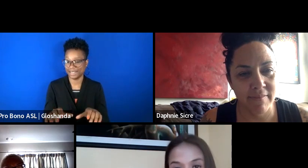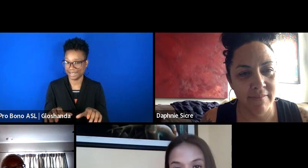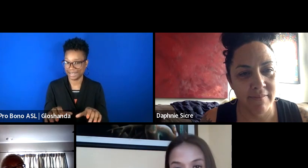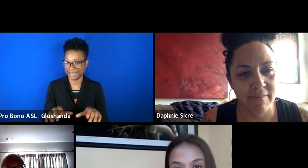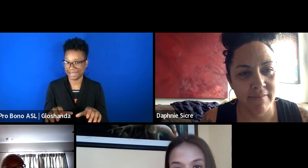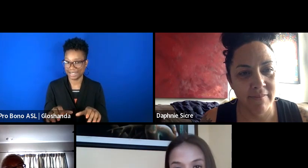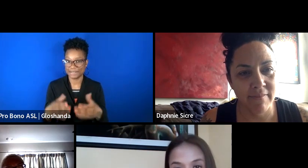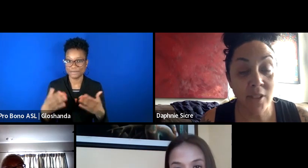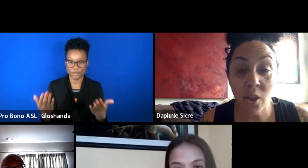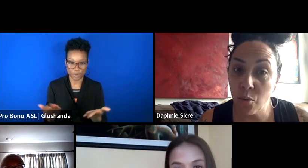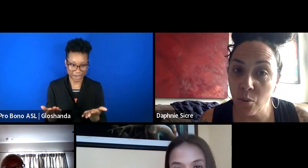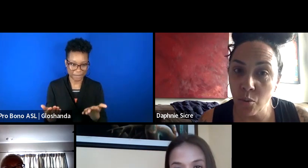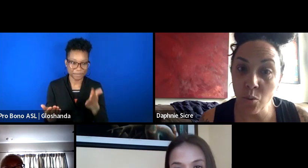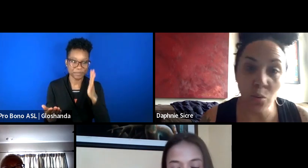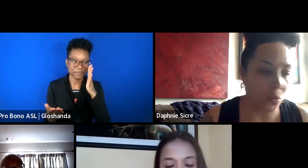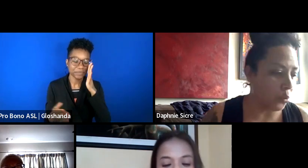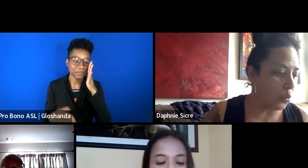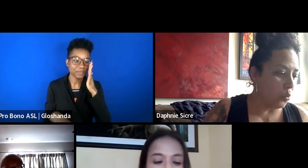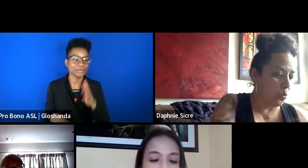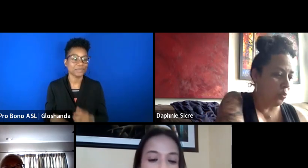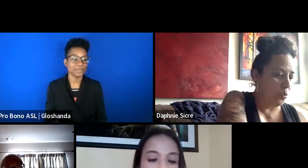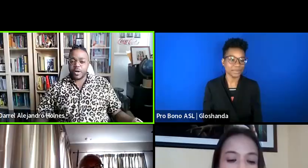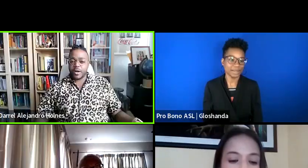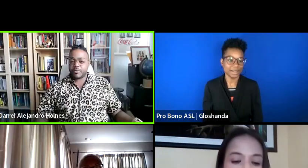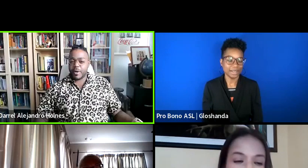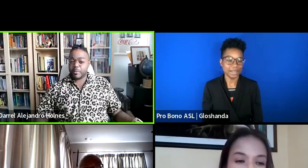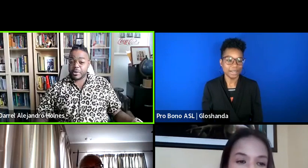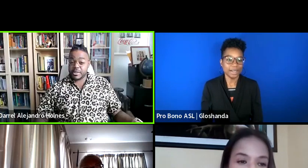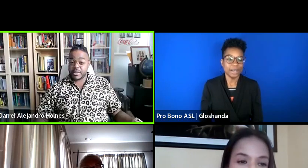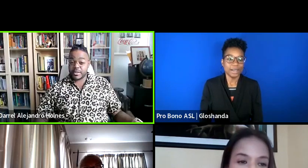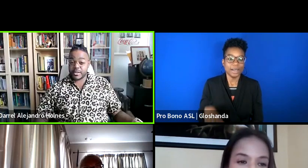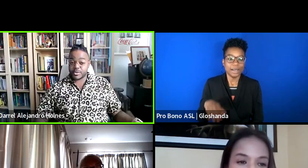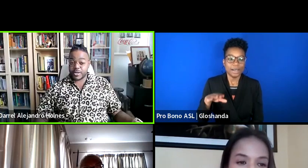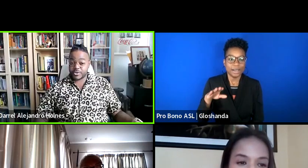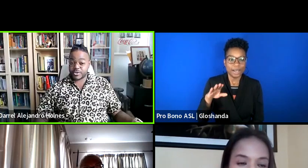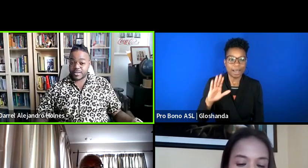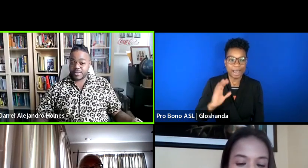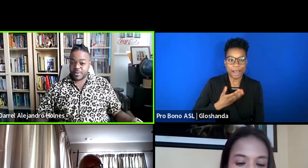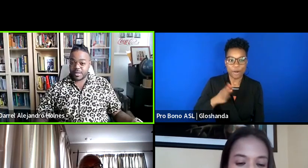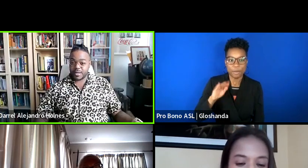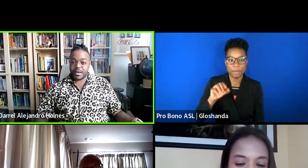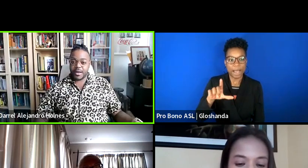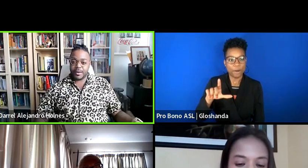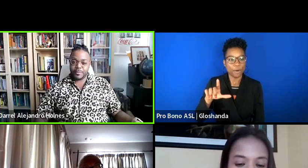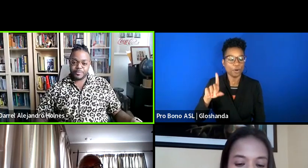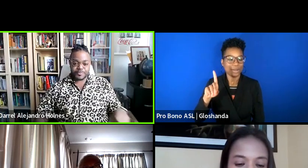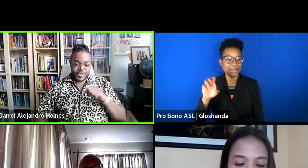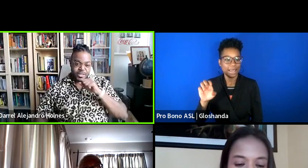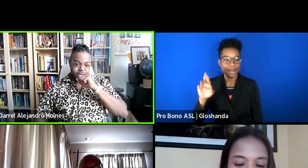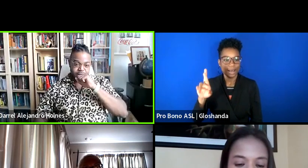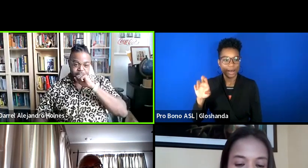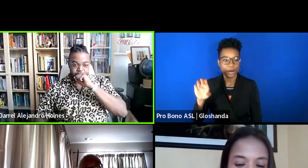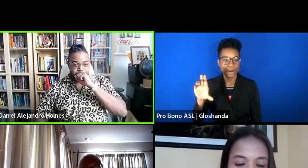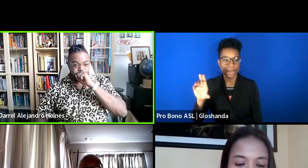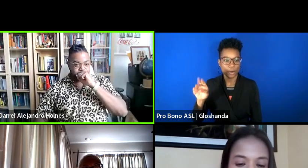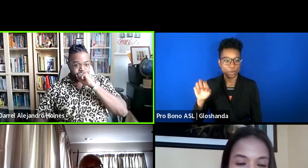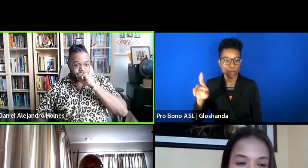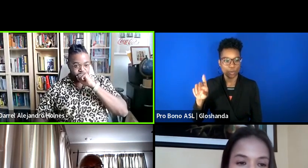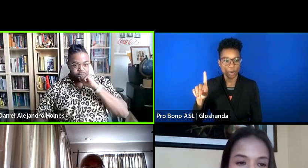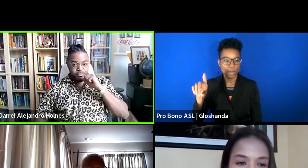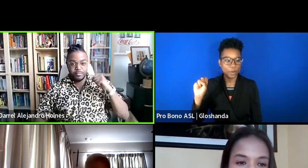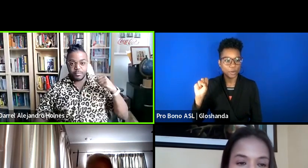Baúl de los Recuerdos, which is trunk of memories, I think, treasure chest, something in English.